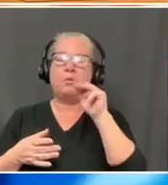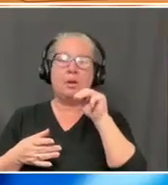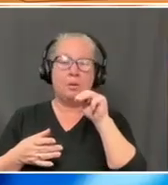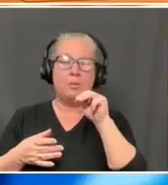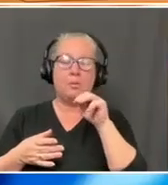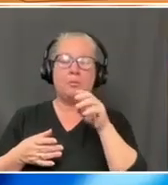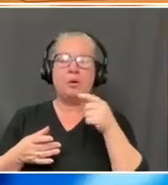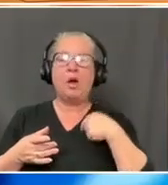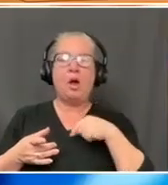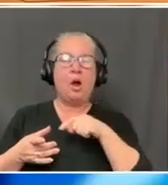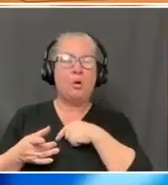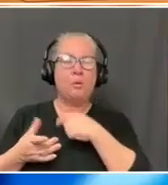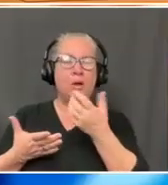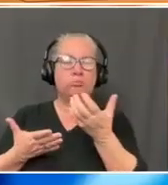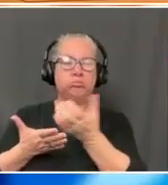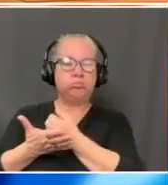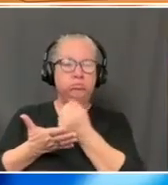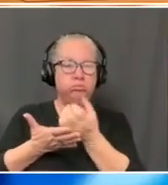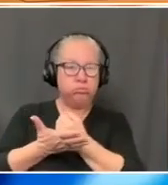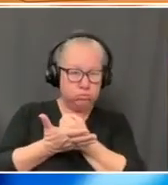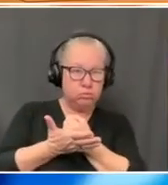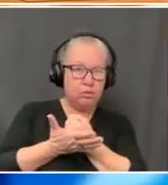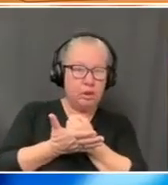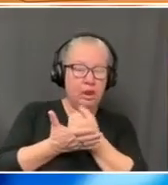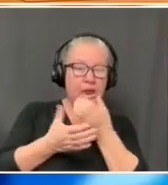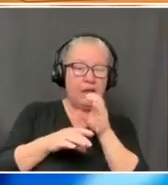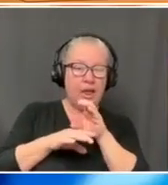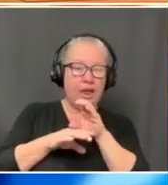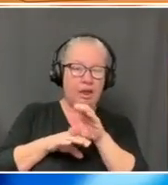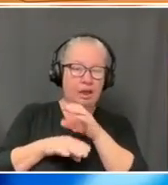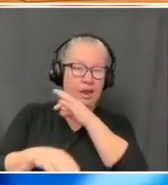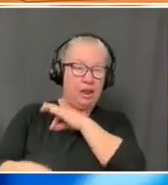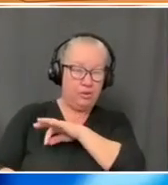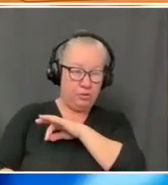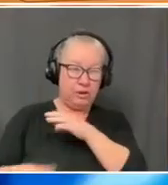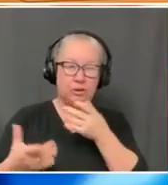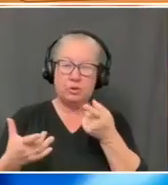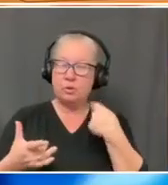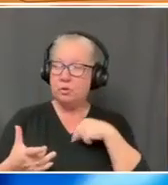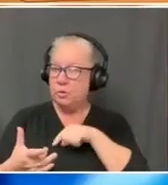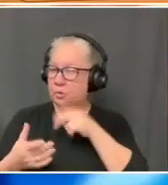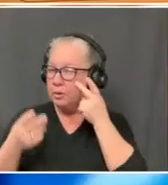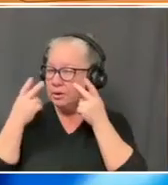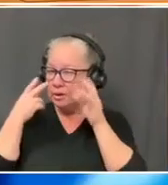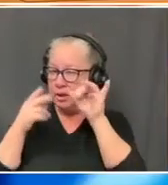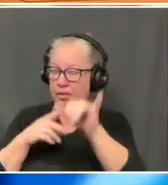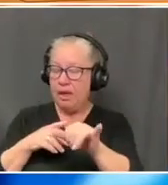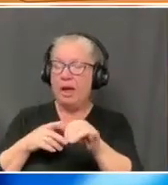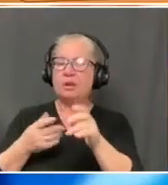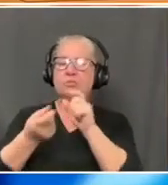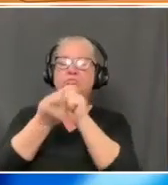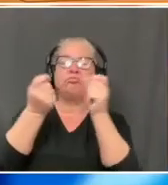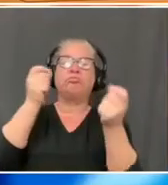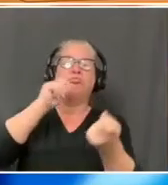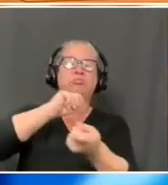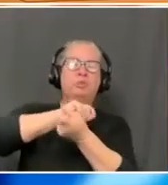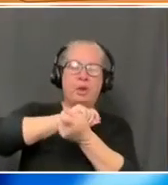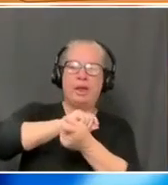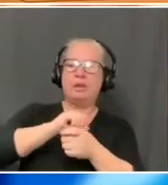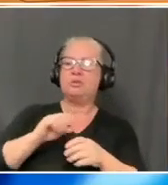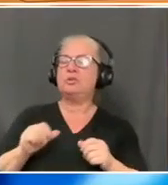premiums that we have across within every year? Do we see that kind of change or trajectory?